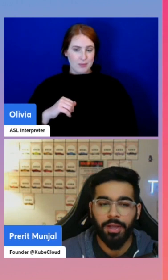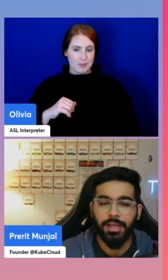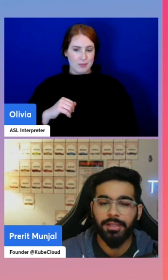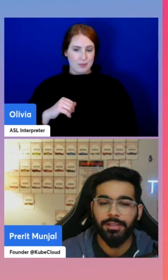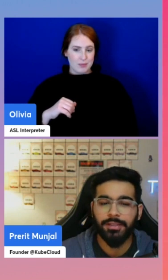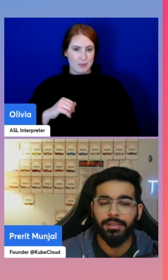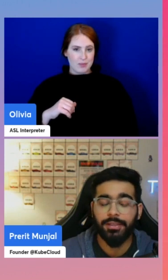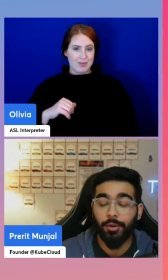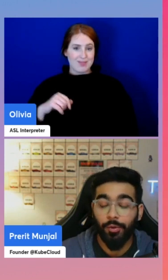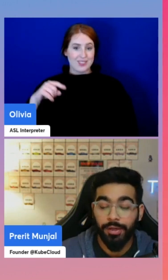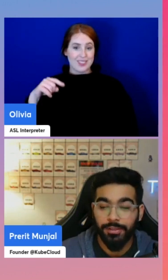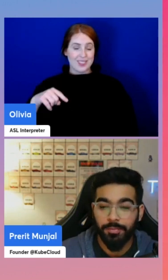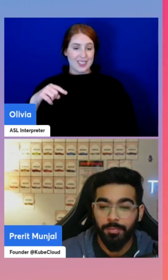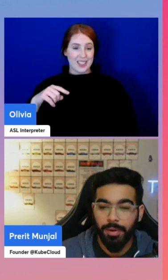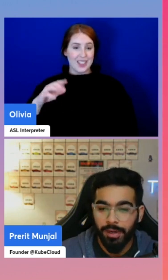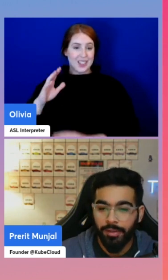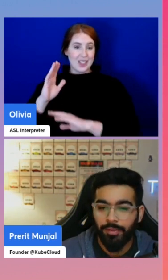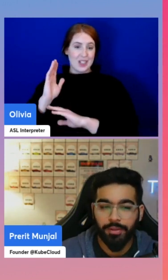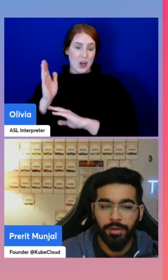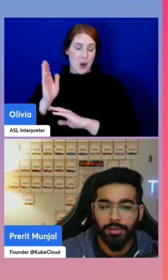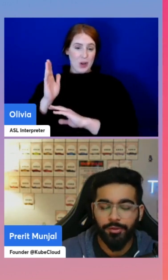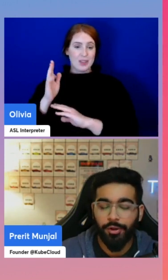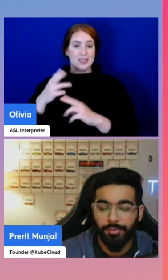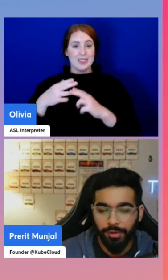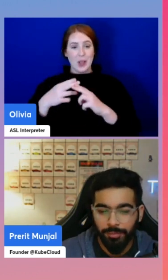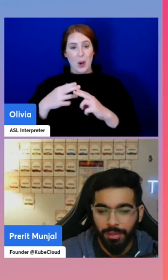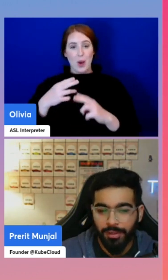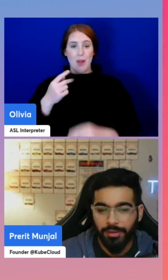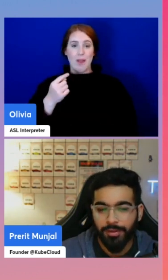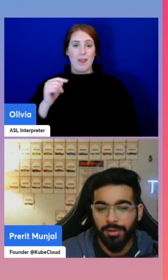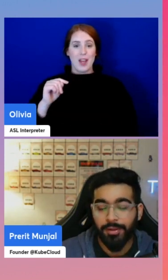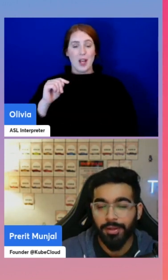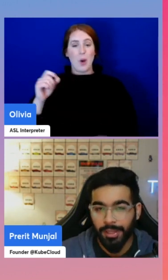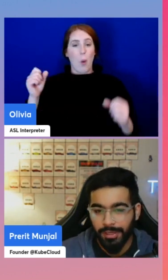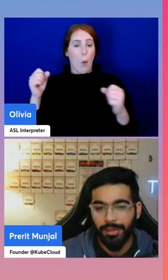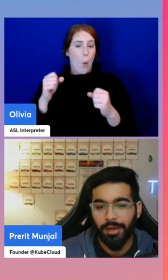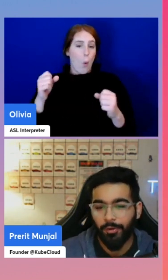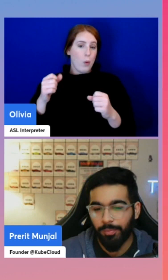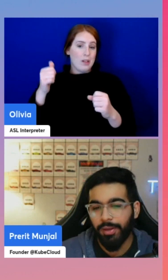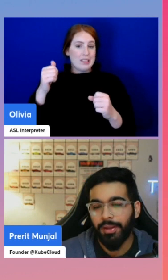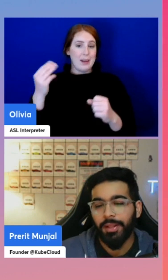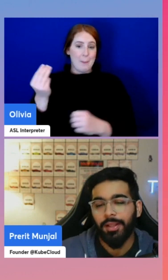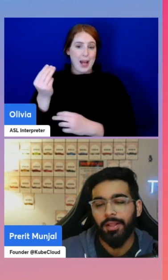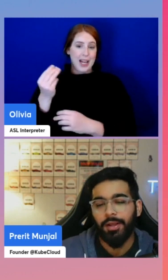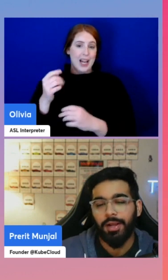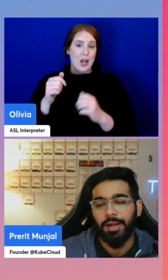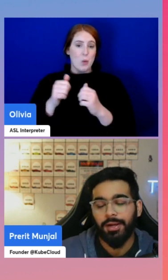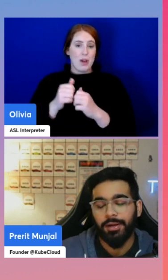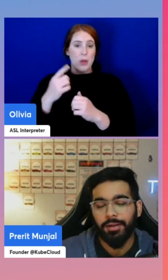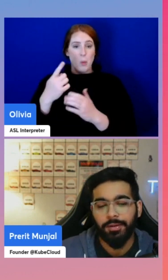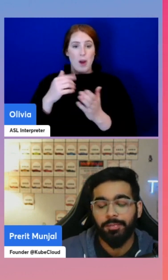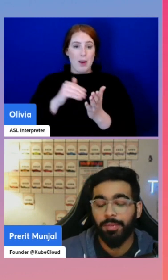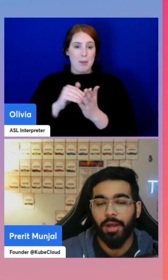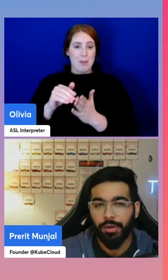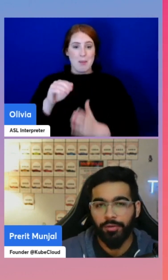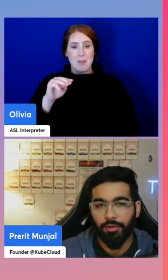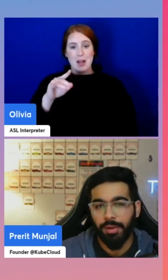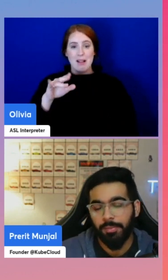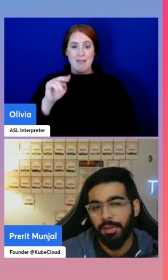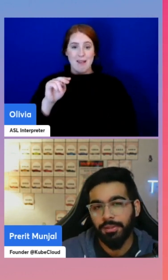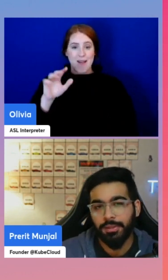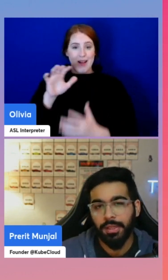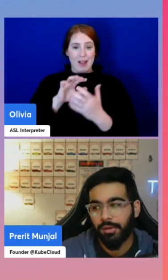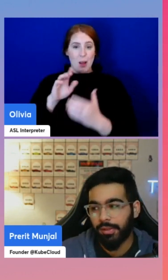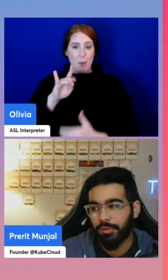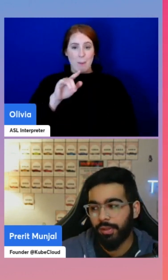my talk is the coldest Monday with the $1 million in cloud bill, and how